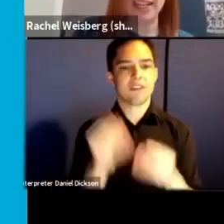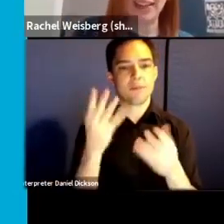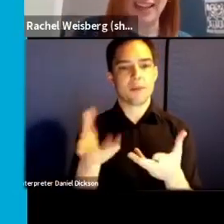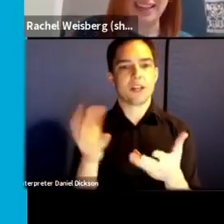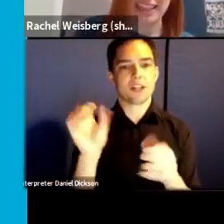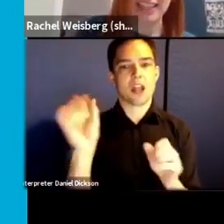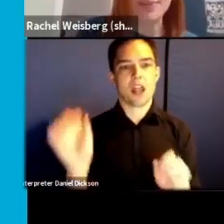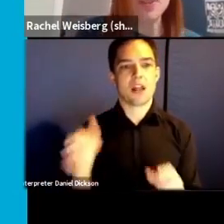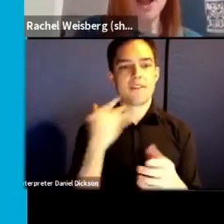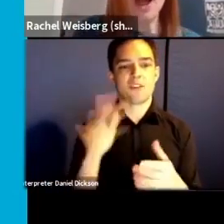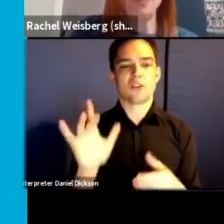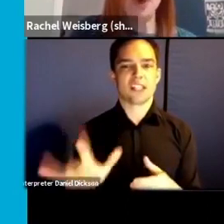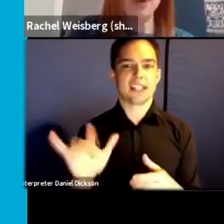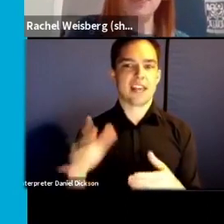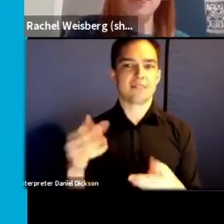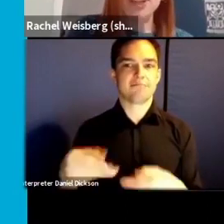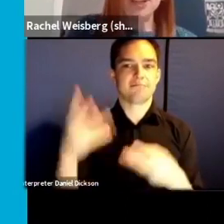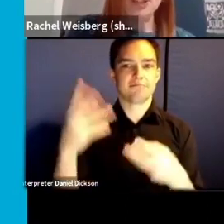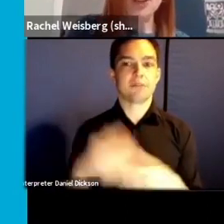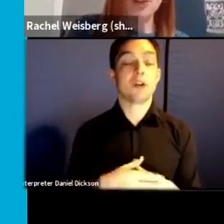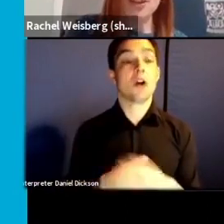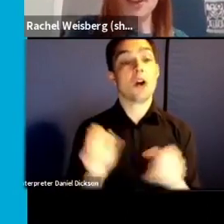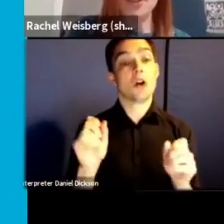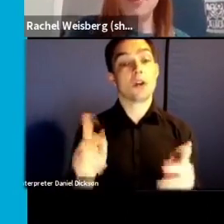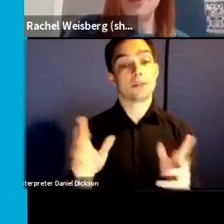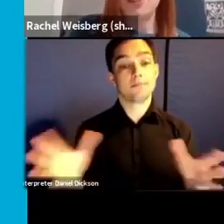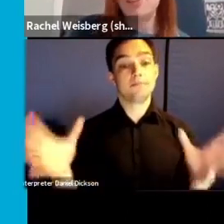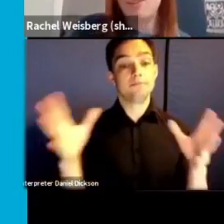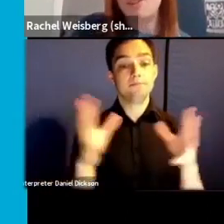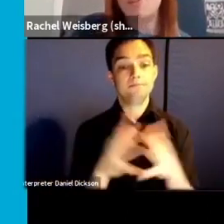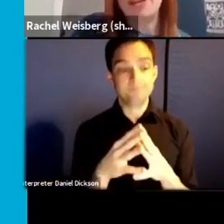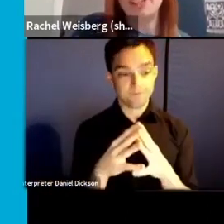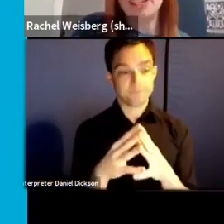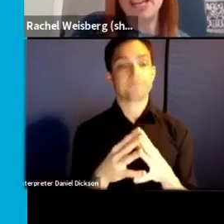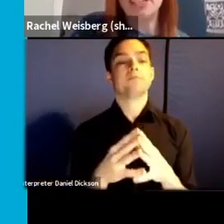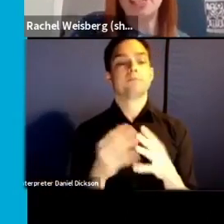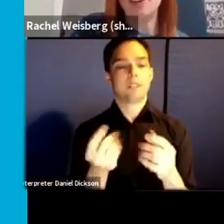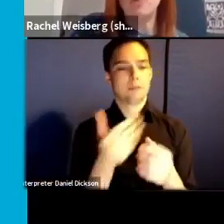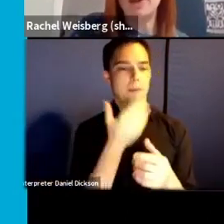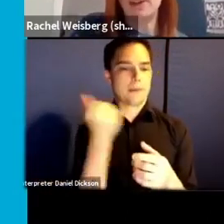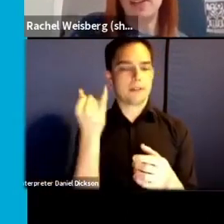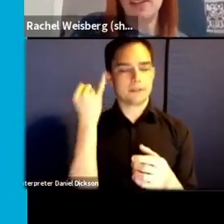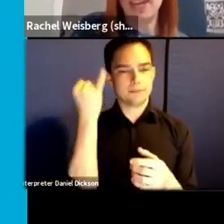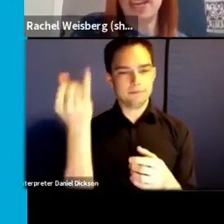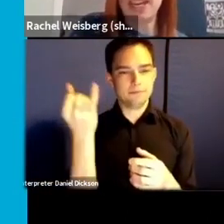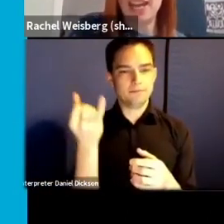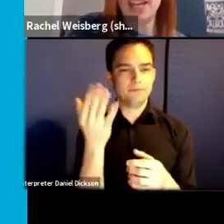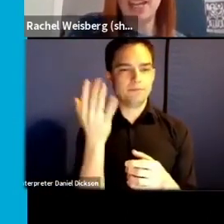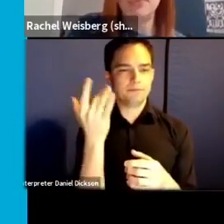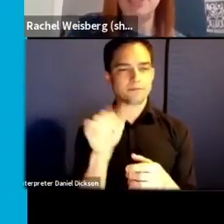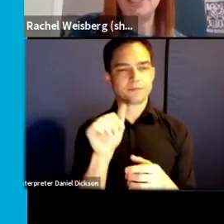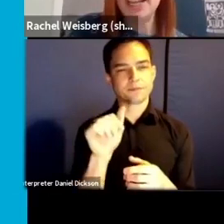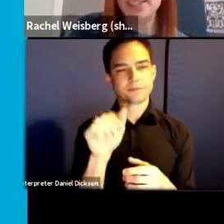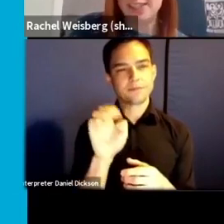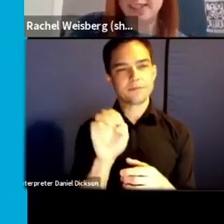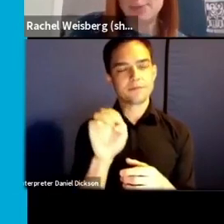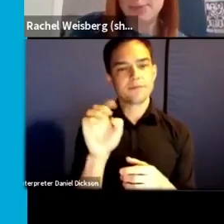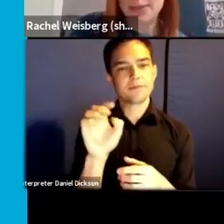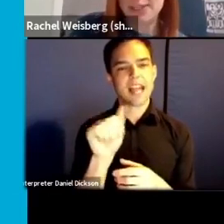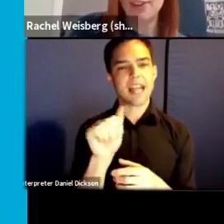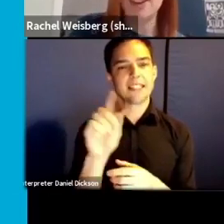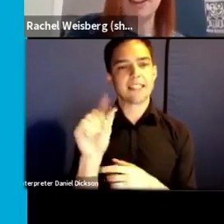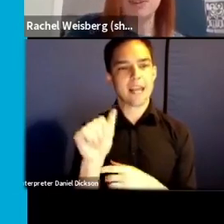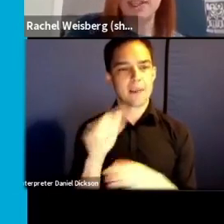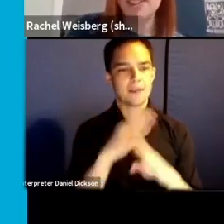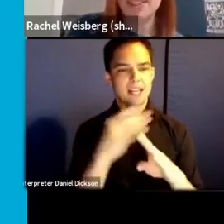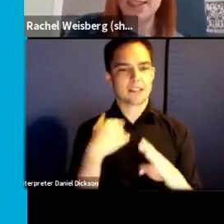just click on that link. Okay, so now that we have a little bit of a better sense of whether or not the ADA protects us based